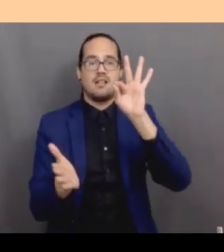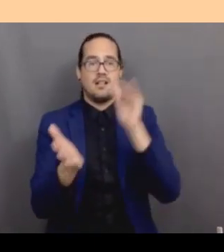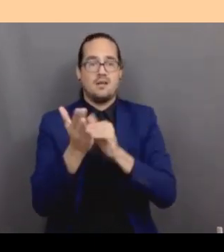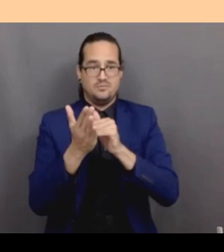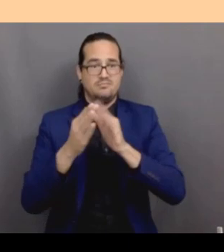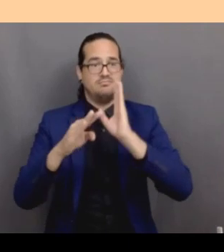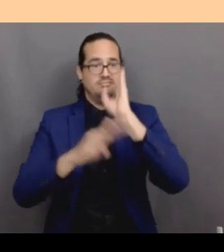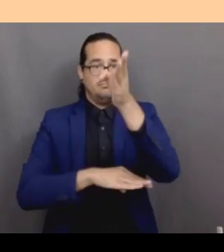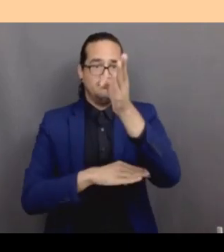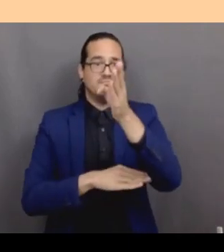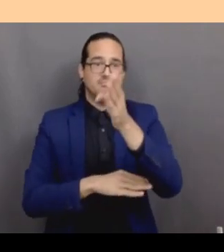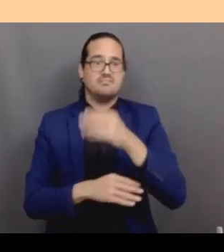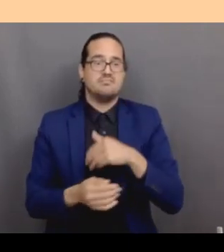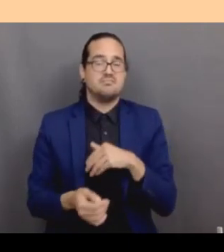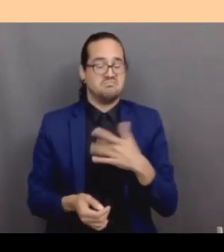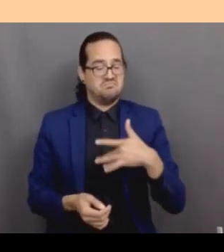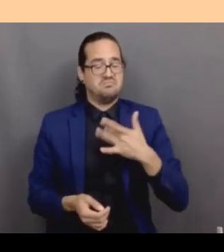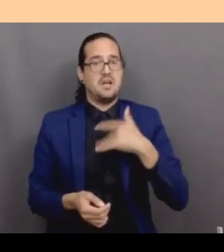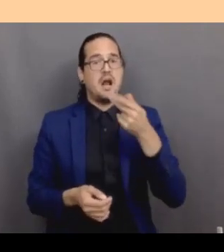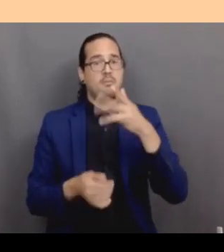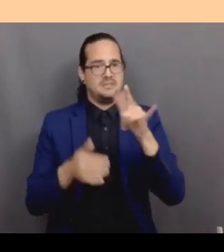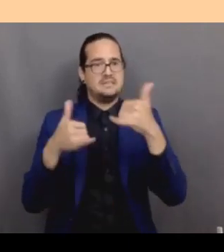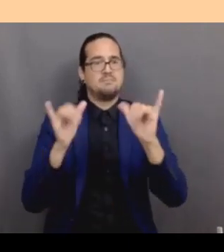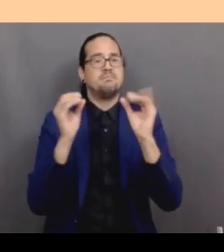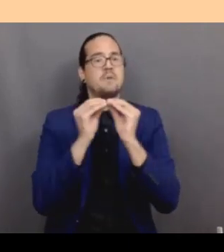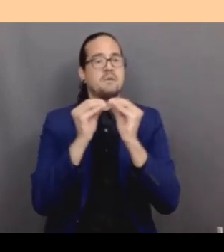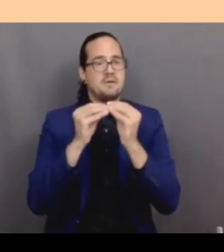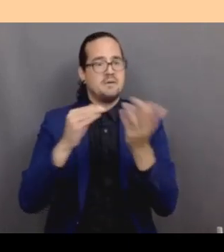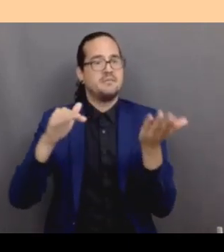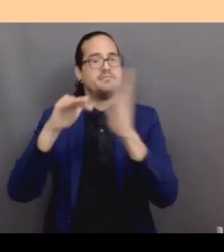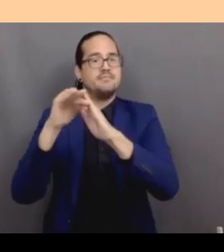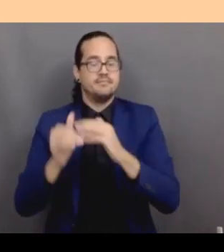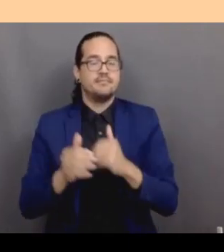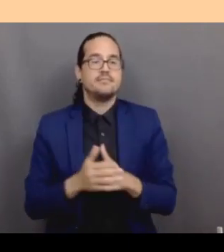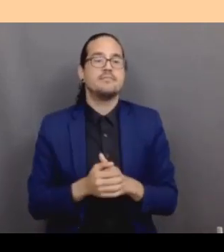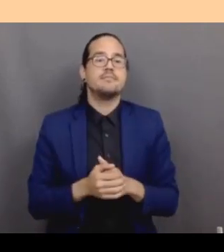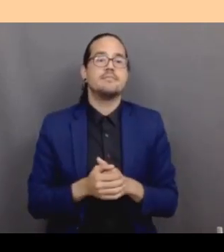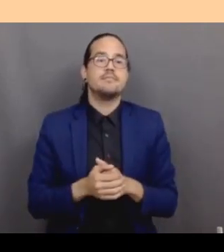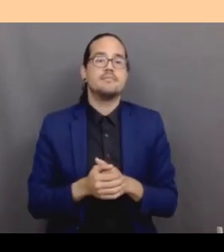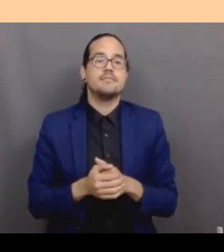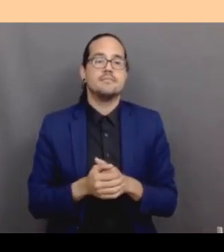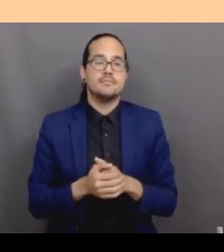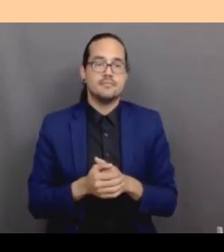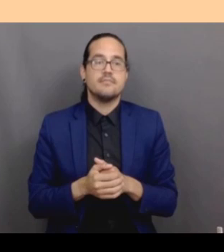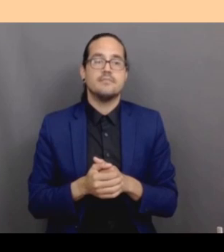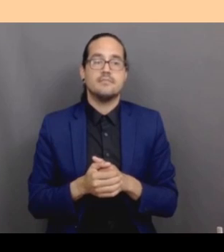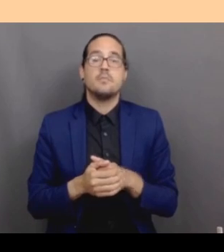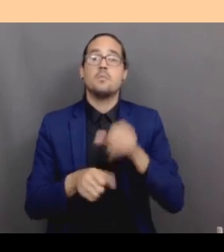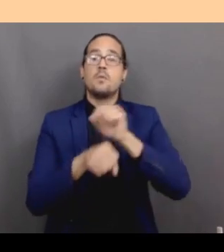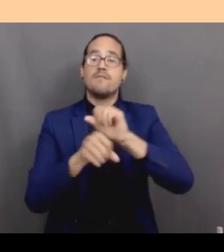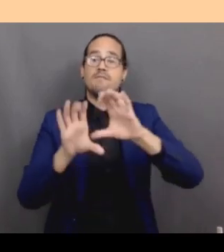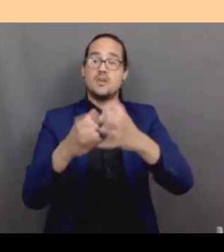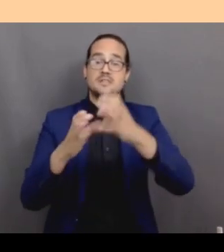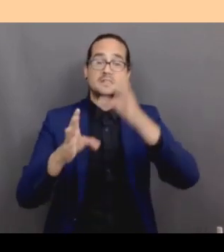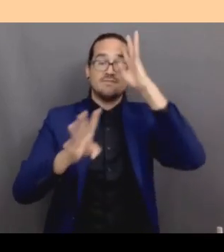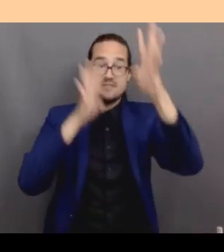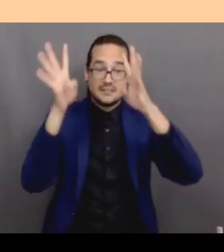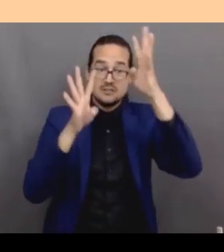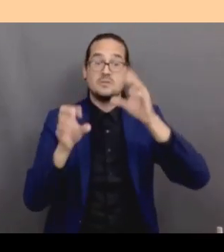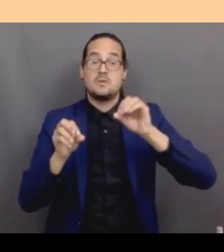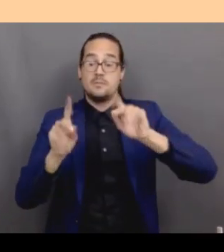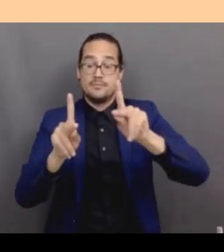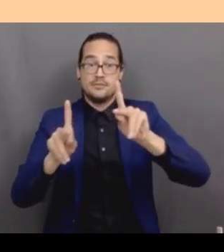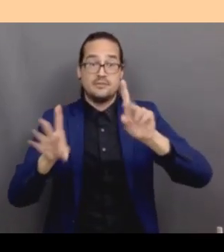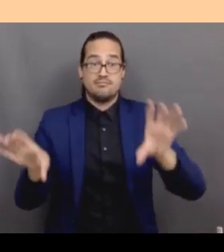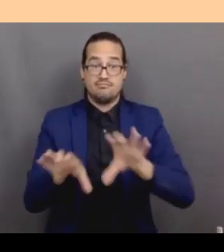response events with the Workforce Innovation and Opportunity Act, and we've been providing assistance with these unemployment claims.